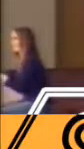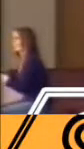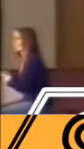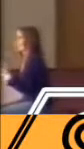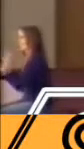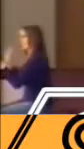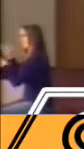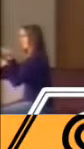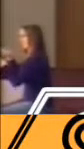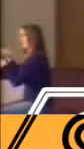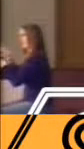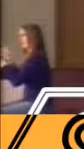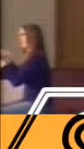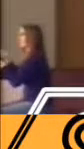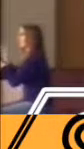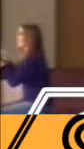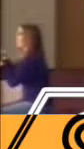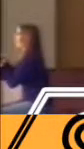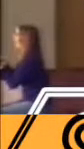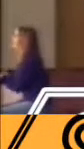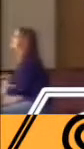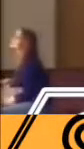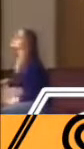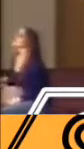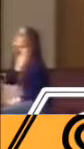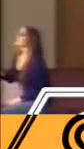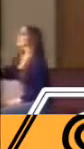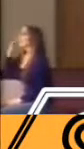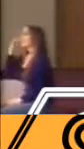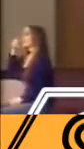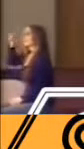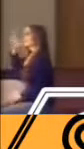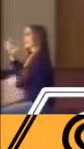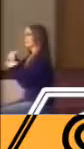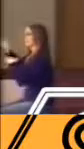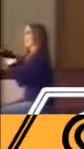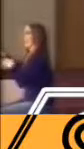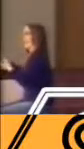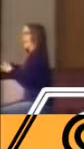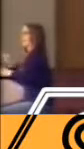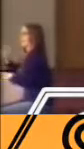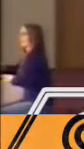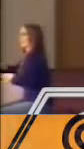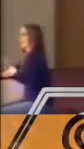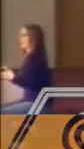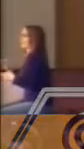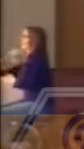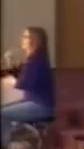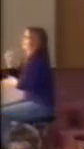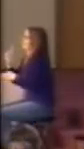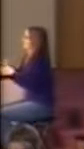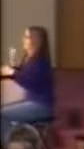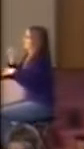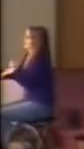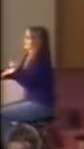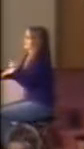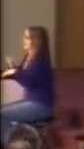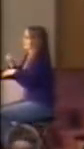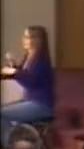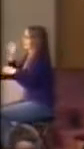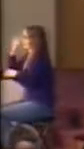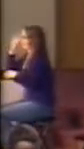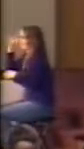If God's calling really happened that way, it wouldn't be the first time that there was some confusion about what it meant